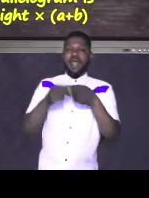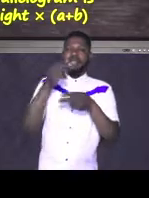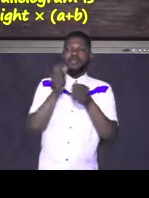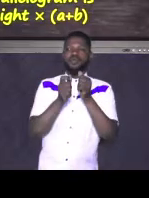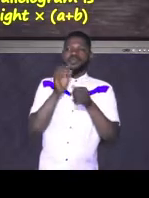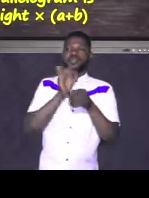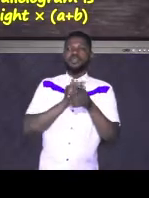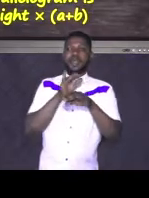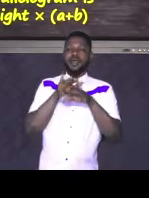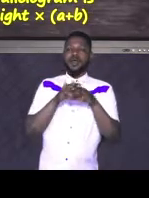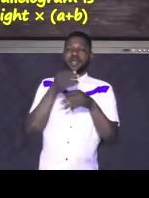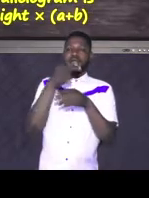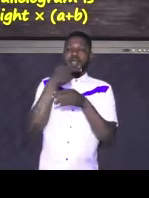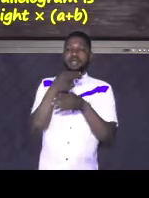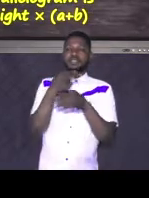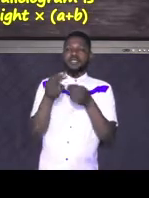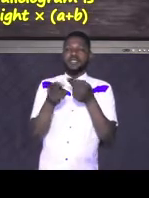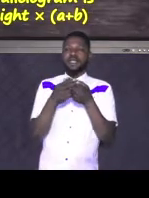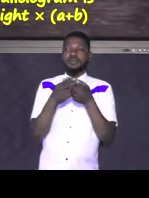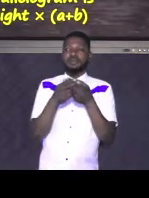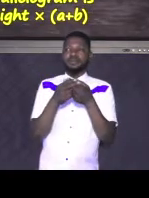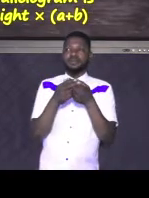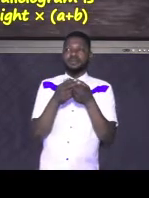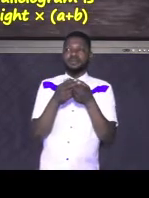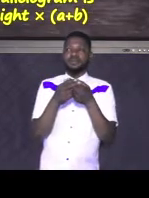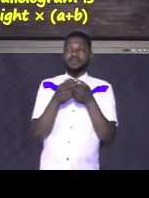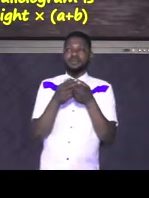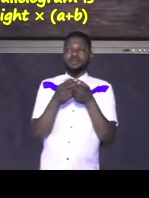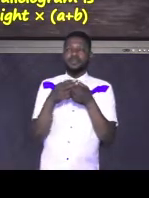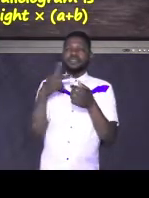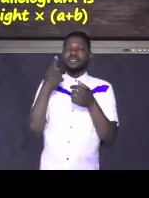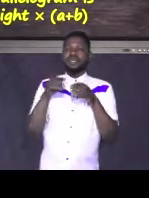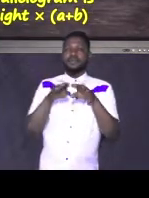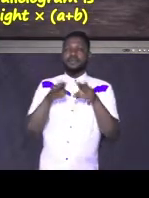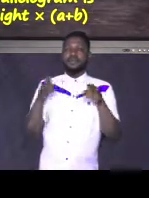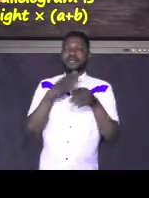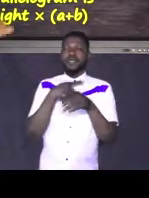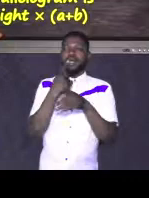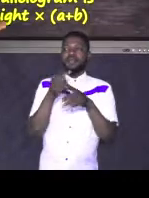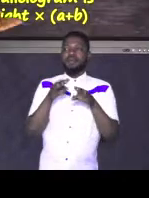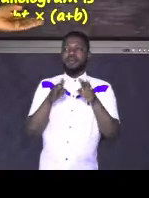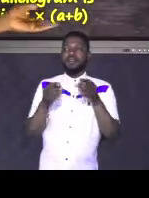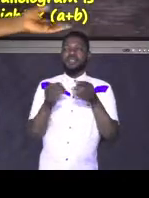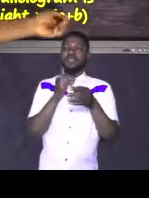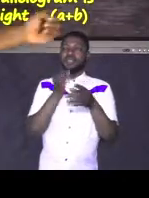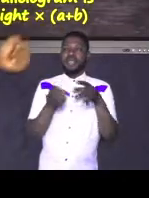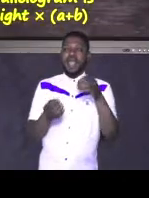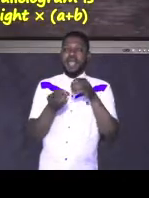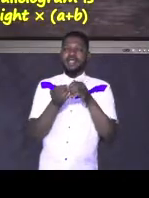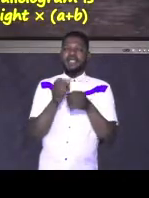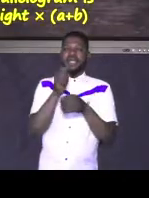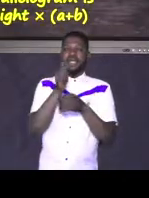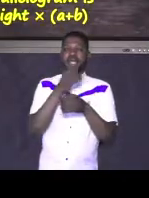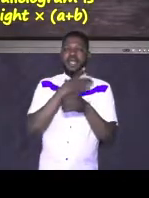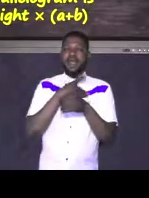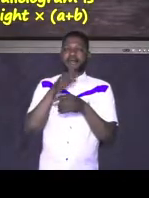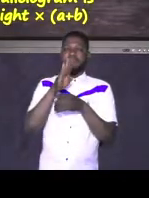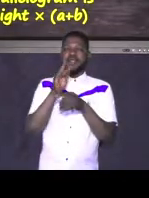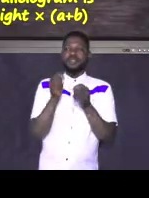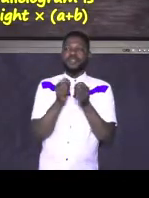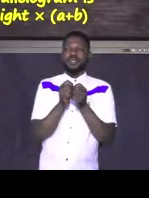perpendicular height, which I call h, times the breadth, and the breadth is adding A and